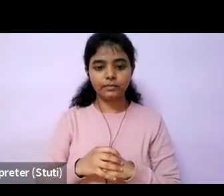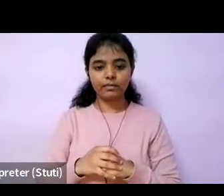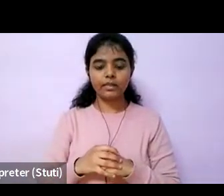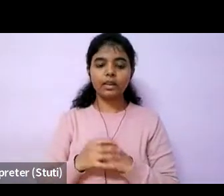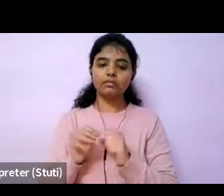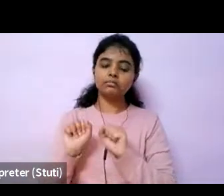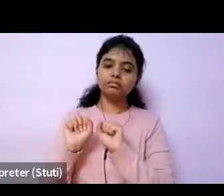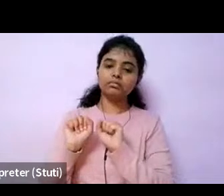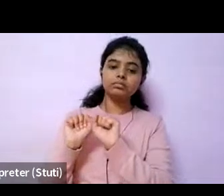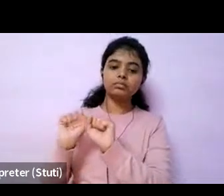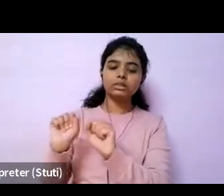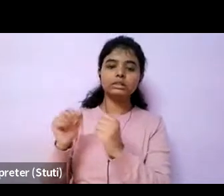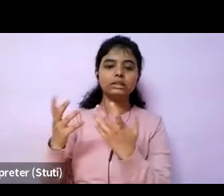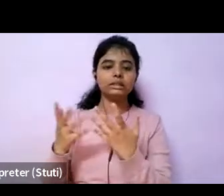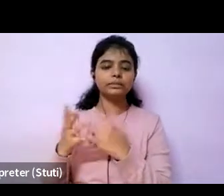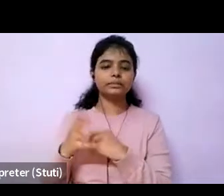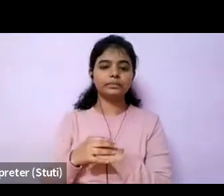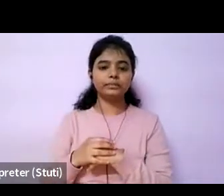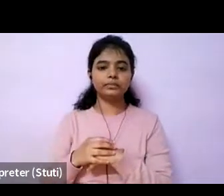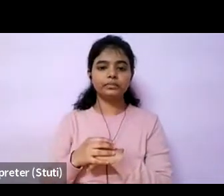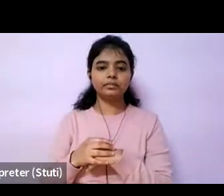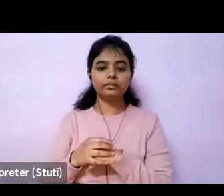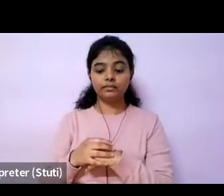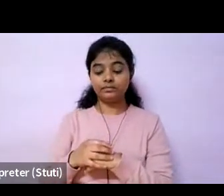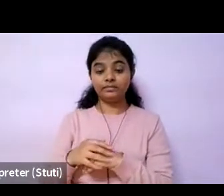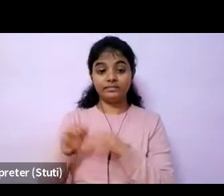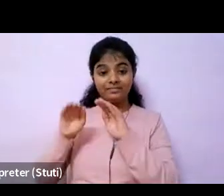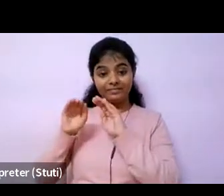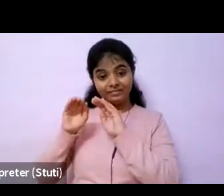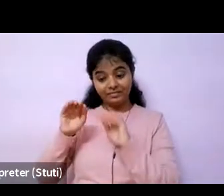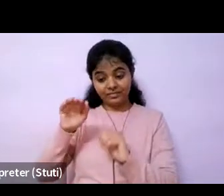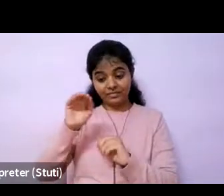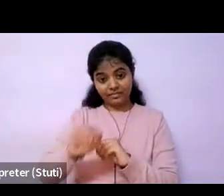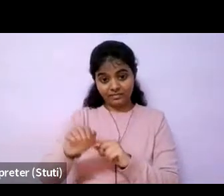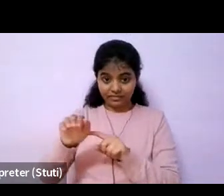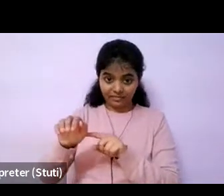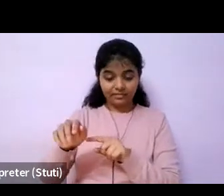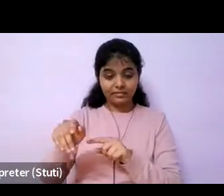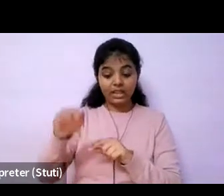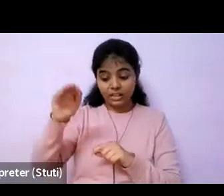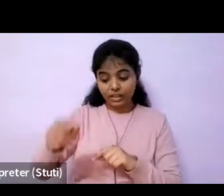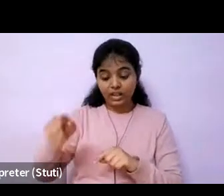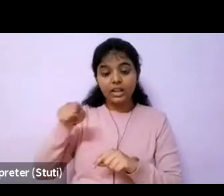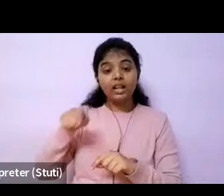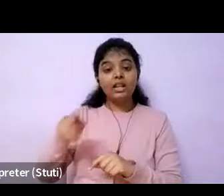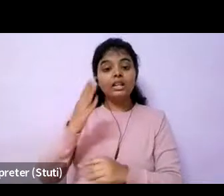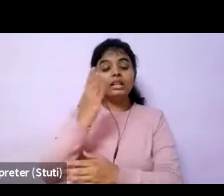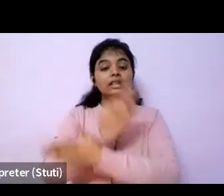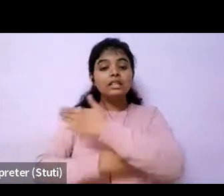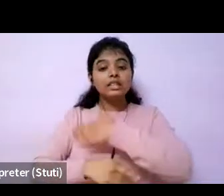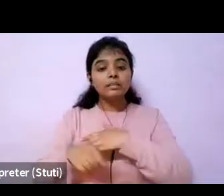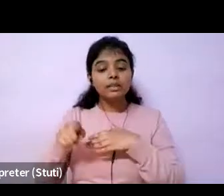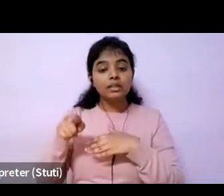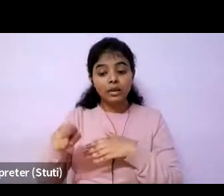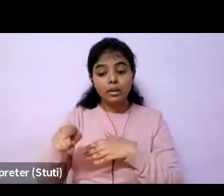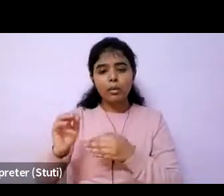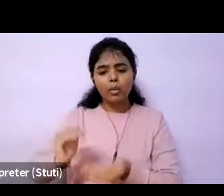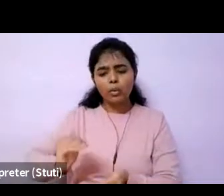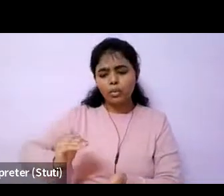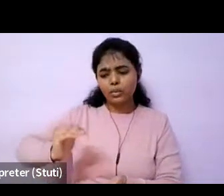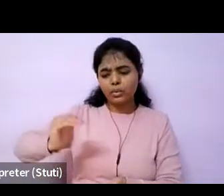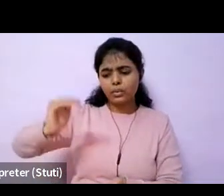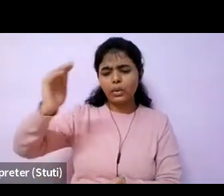assertion that you see for a child who's disabled in growing up with disability? How